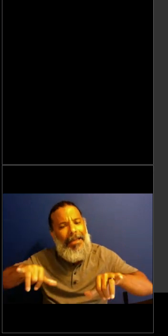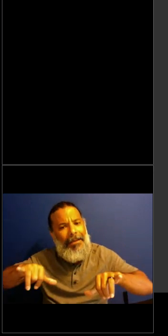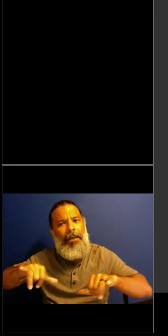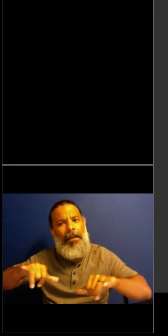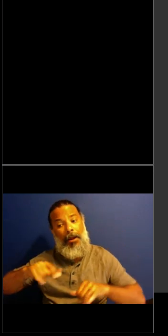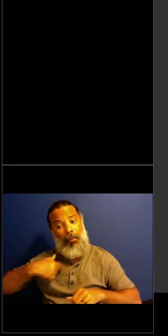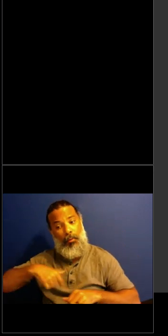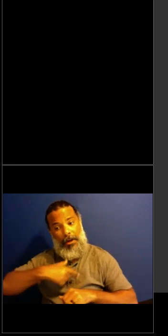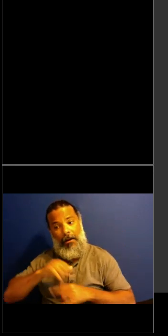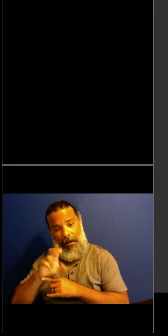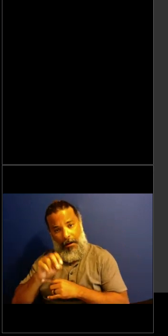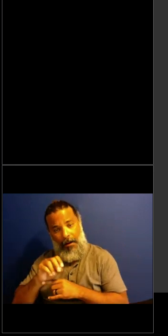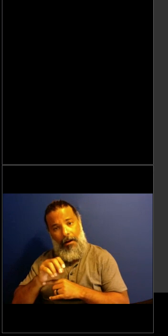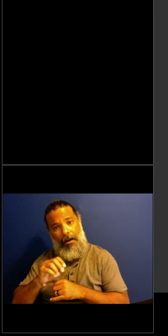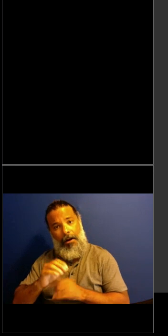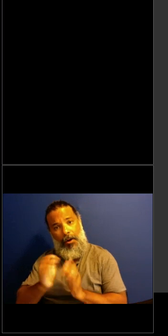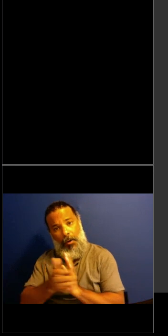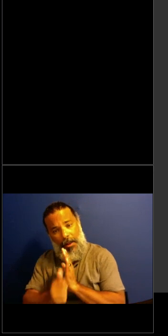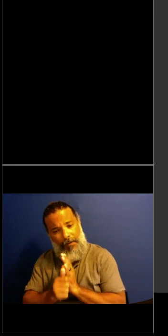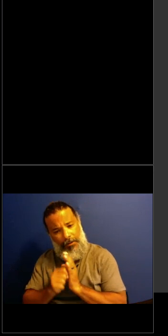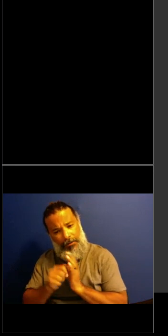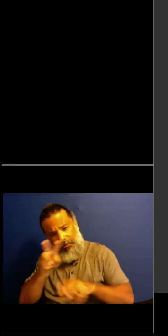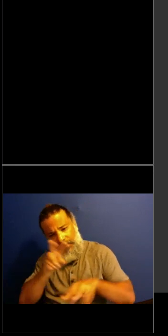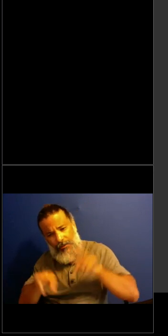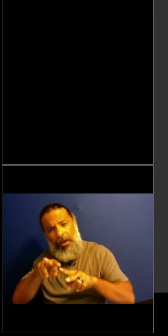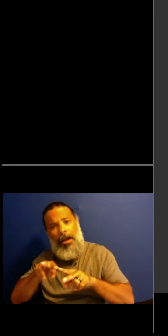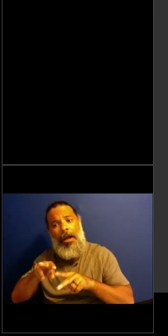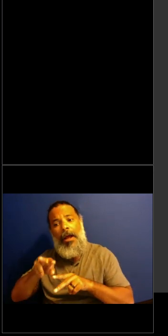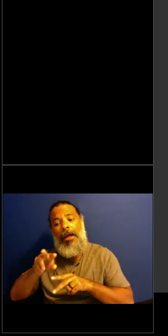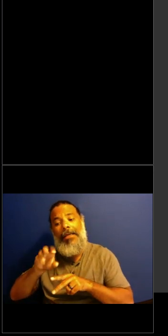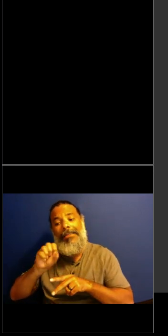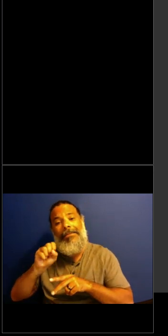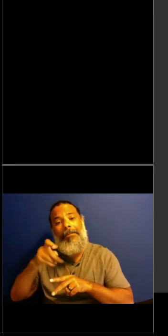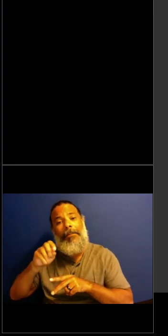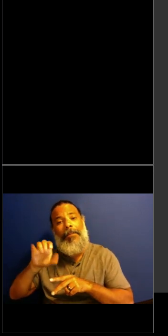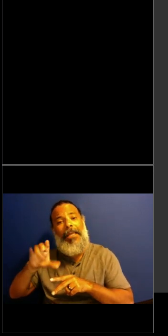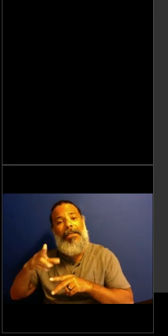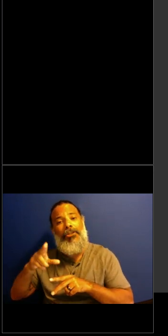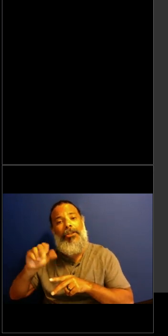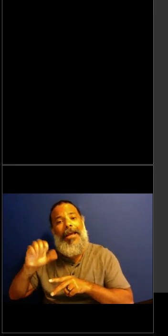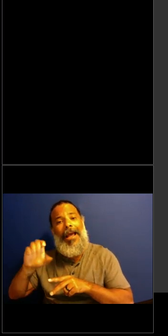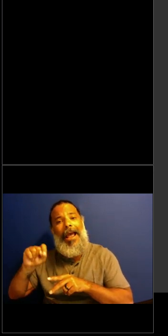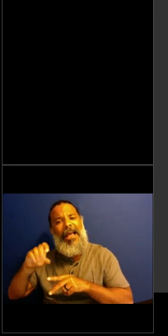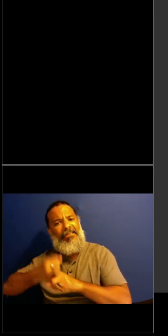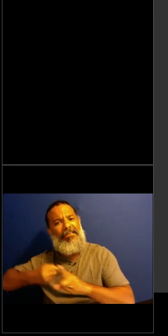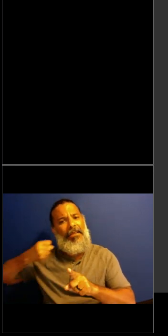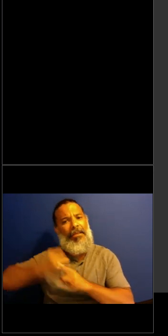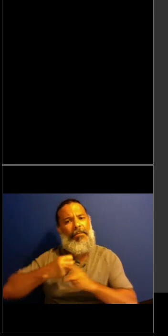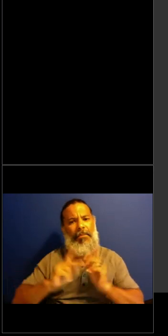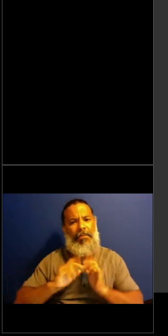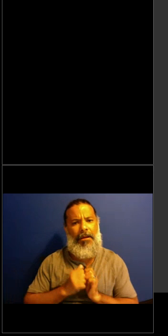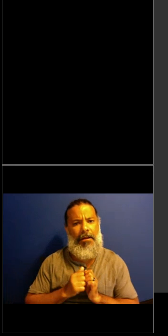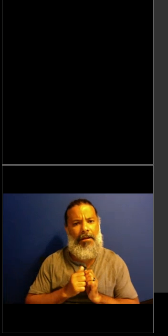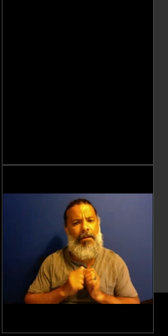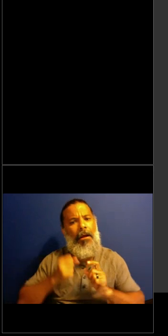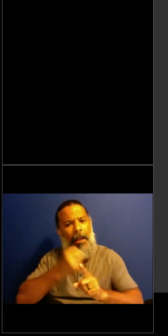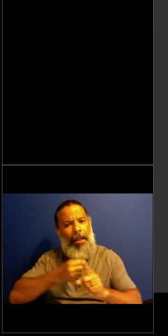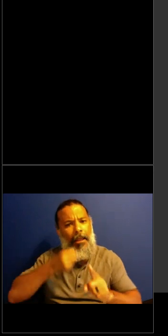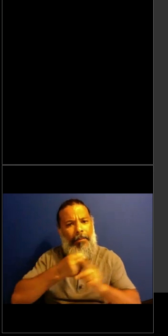to assess the effects of speech acts on communities and on people, and to identify those that either affirm them or cause